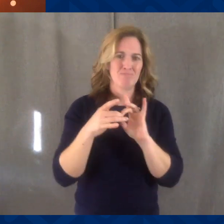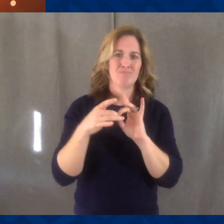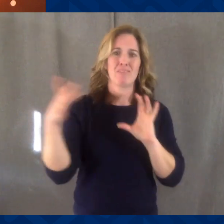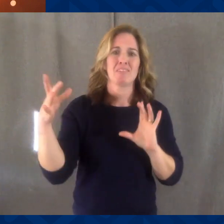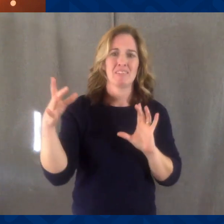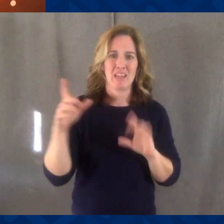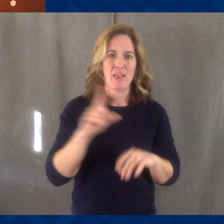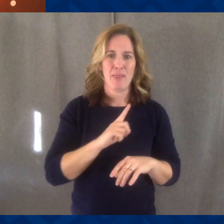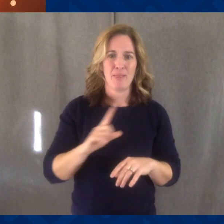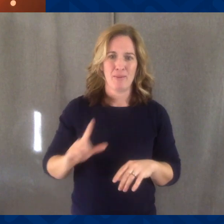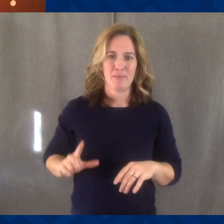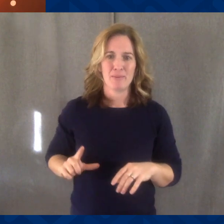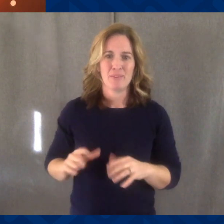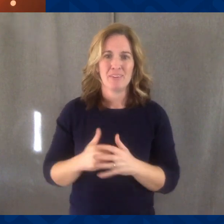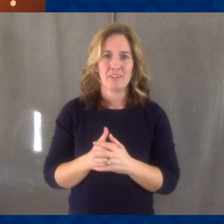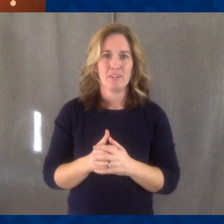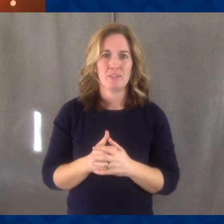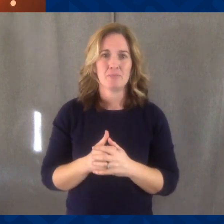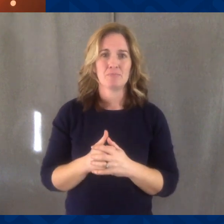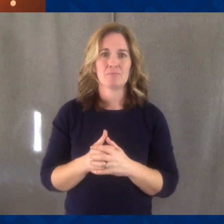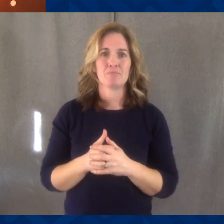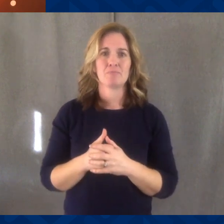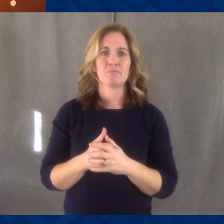Lord right now.